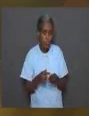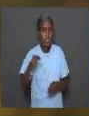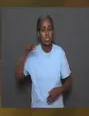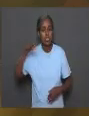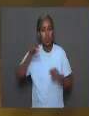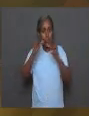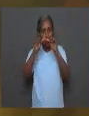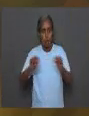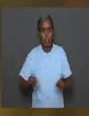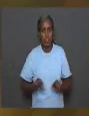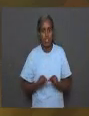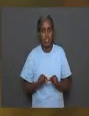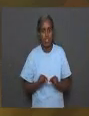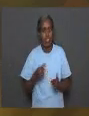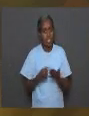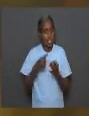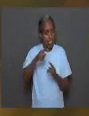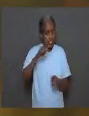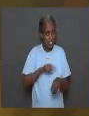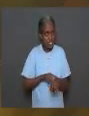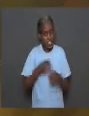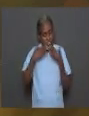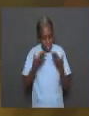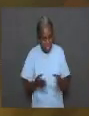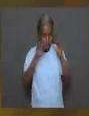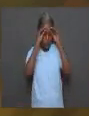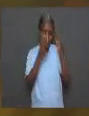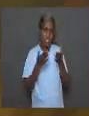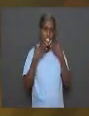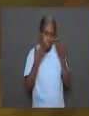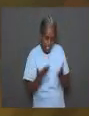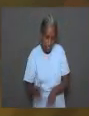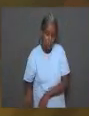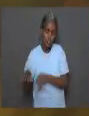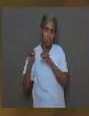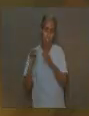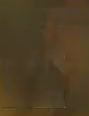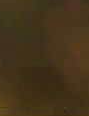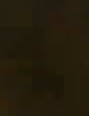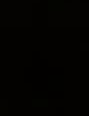quadrilaterals. Until then, thank you, teacher. Thank you, students.